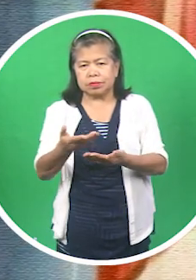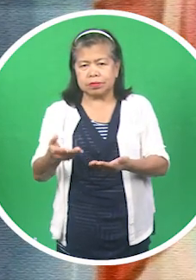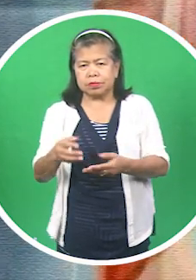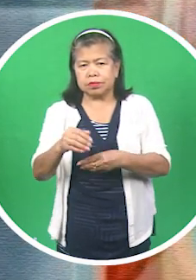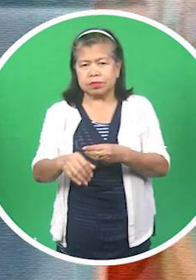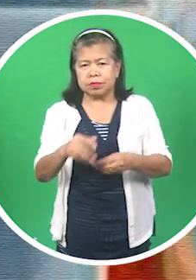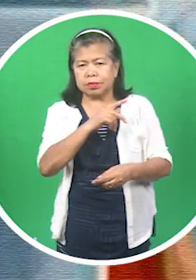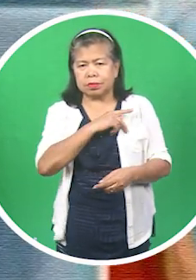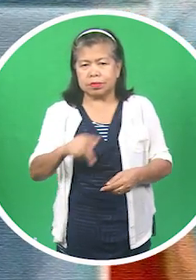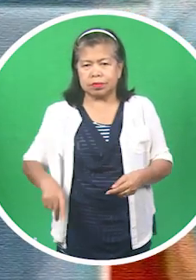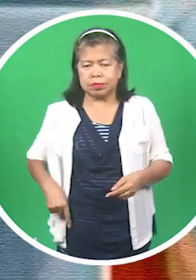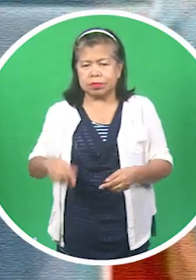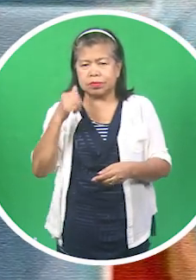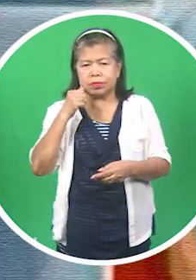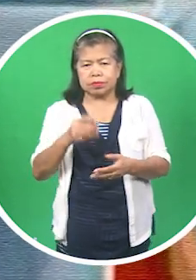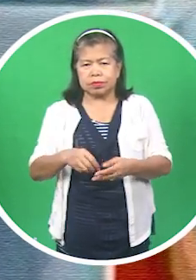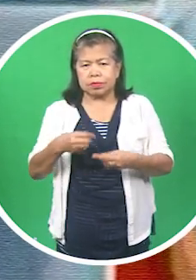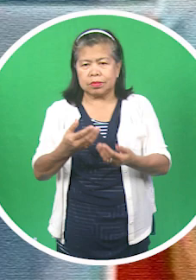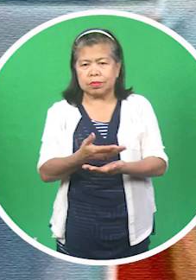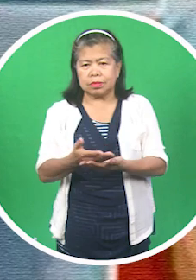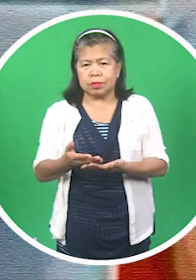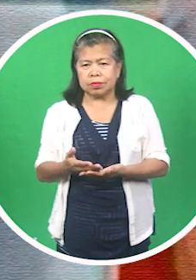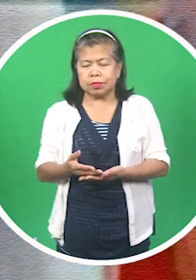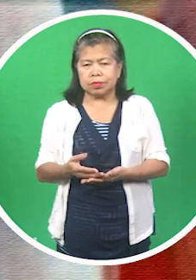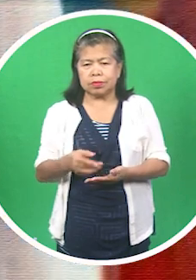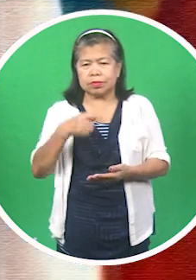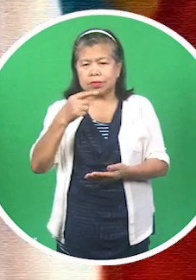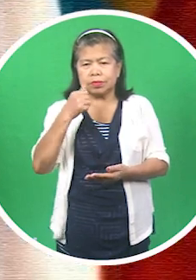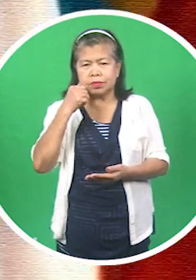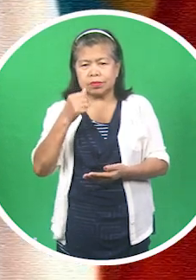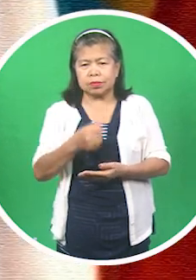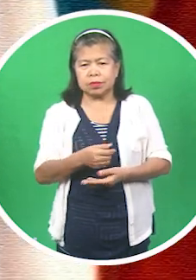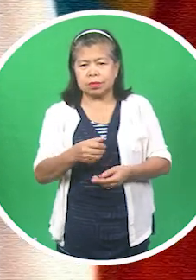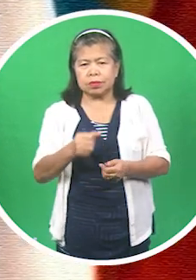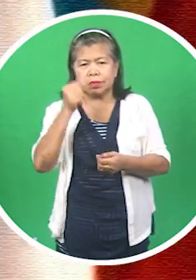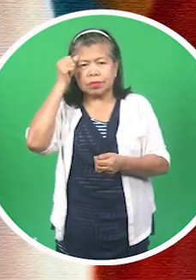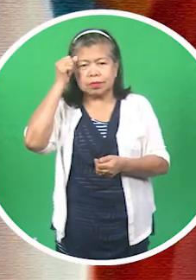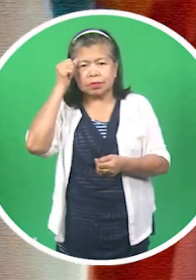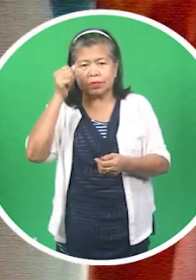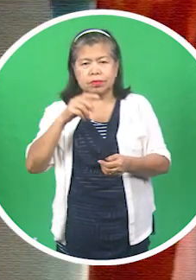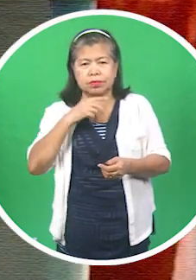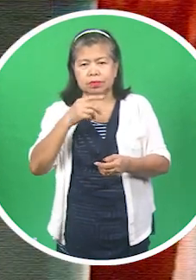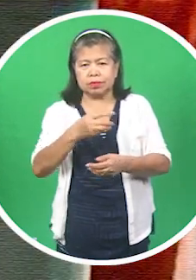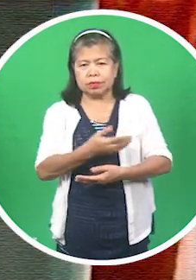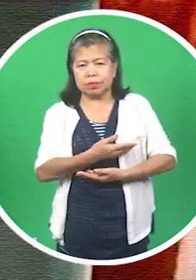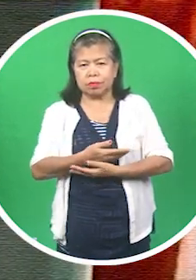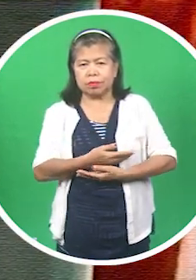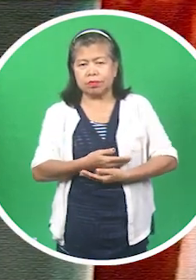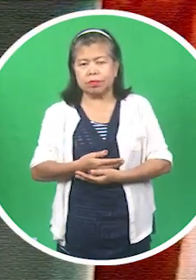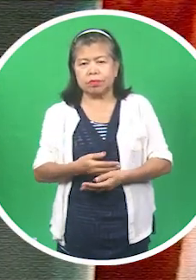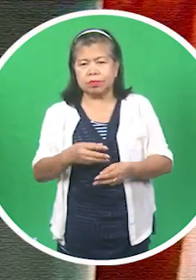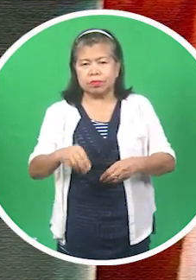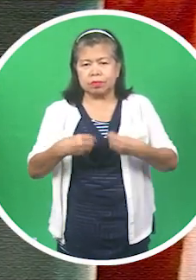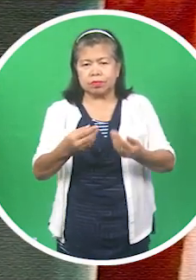half so that two women could share him. The first woman begged Solomon not to harm the